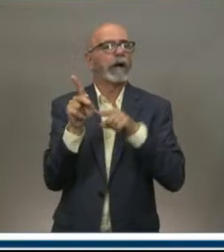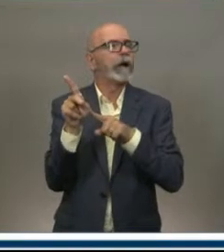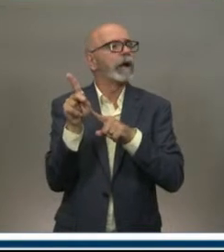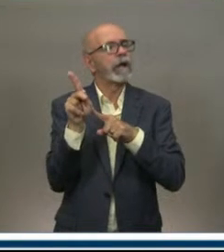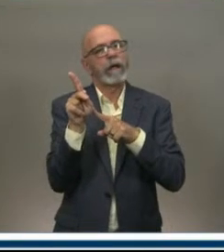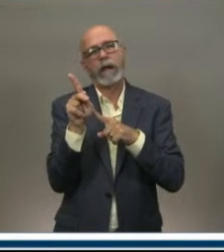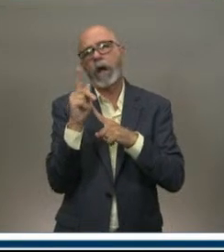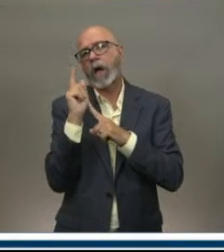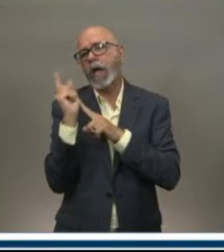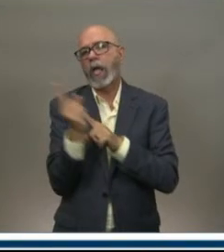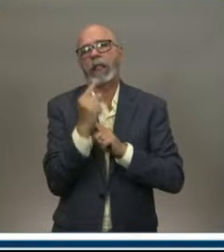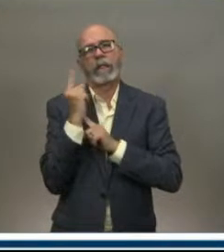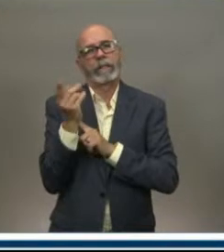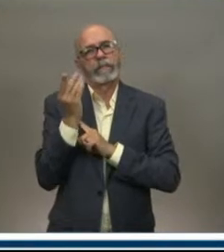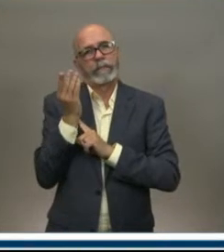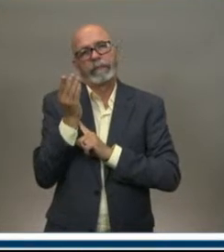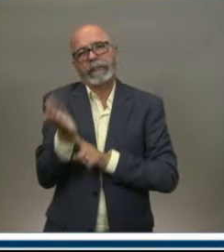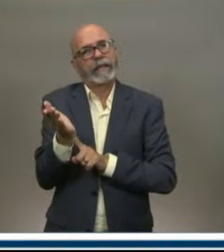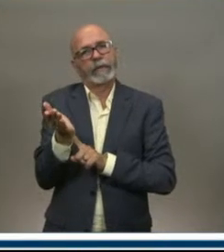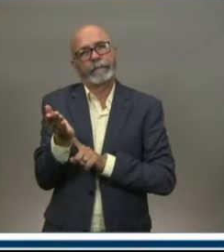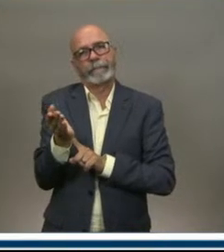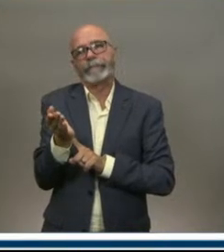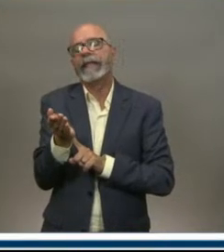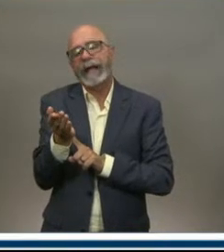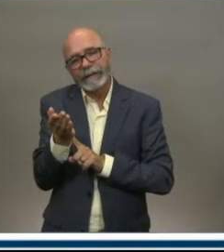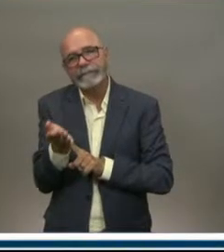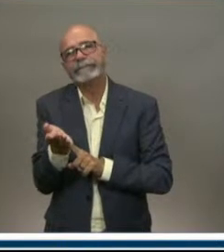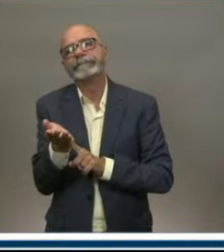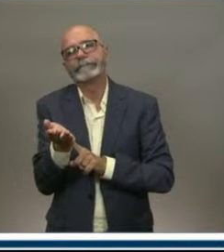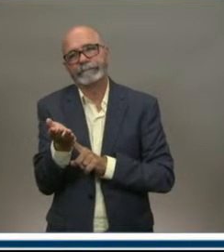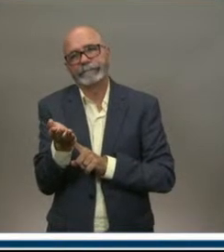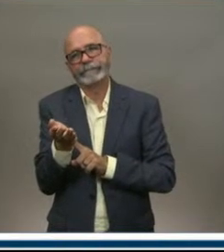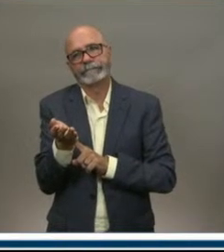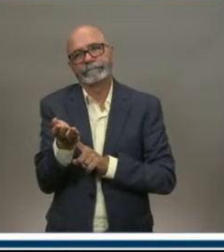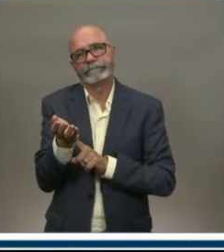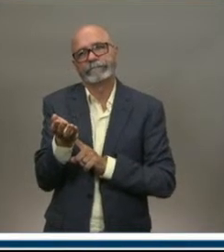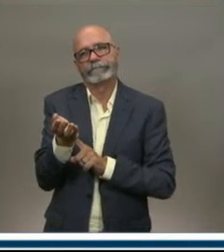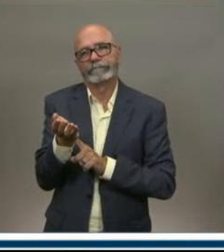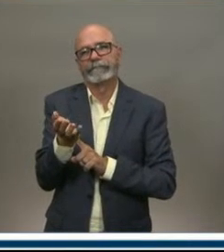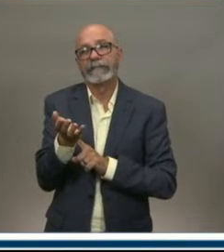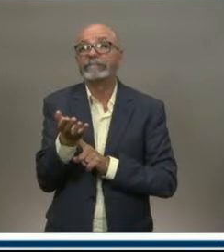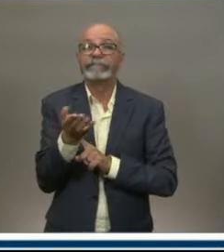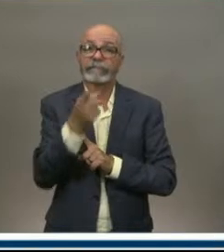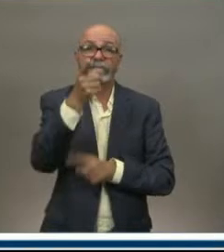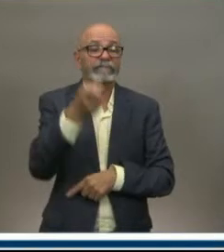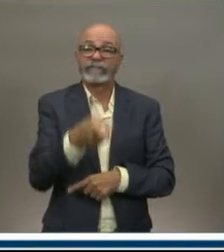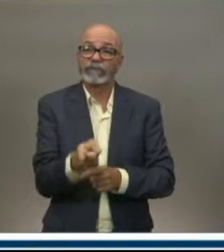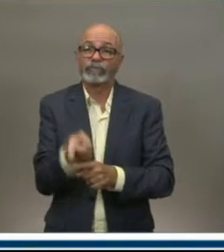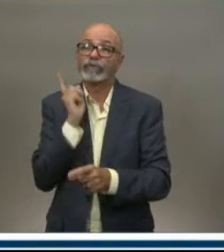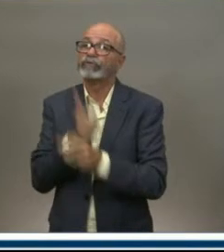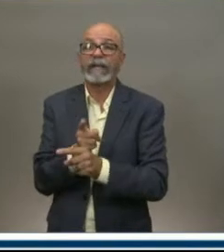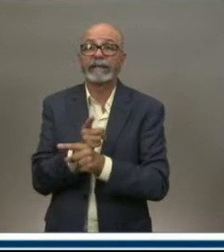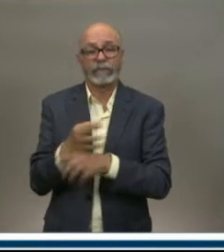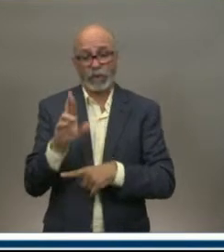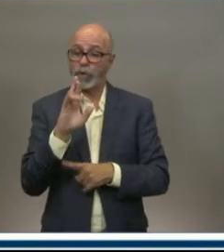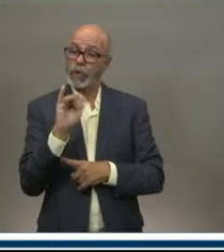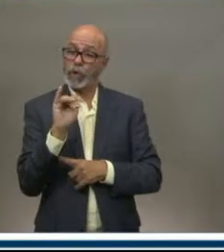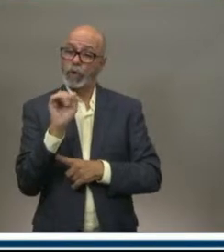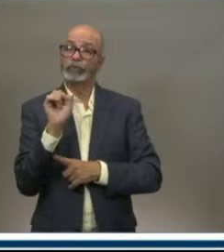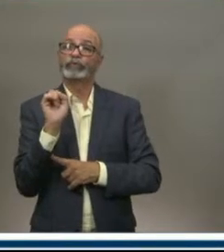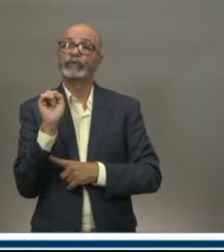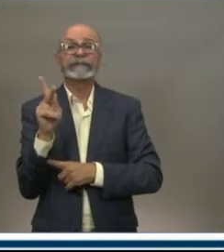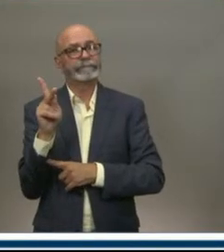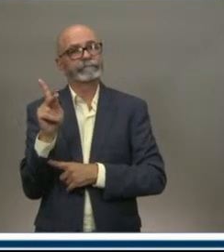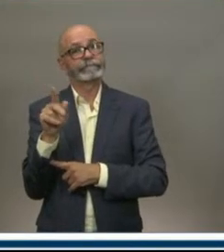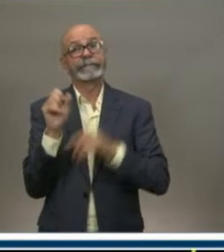would tell you that you're right, as you said off the top of your question, you don't reach zero risk, but you